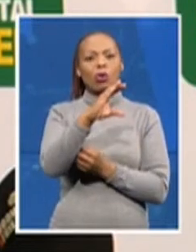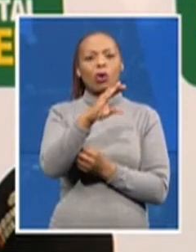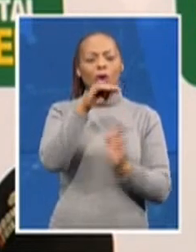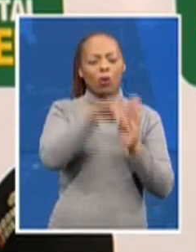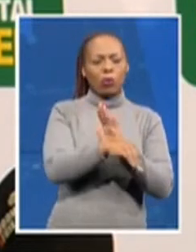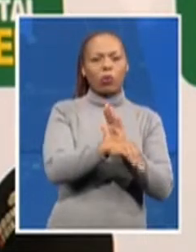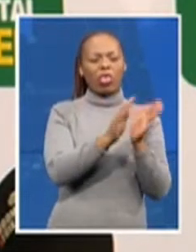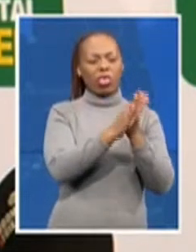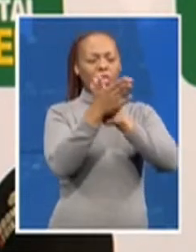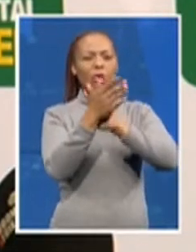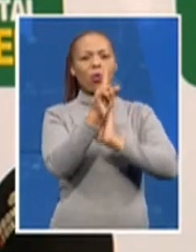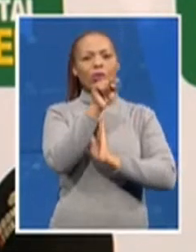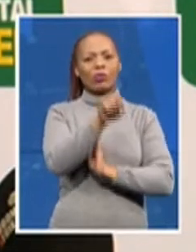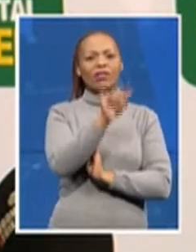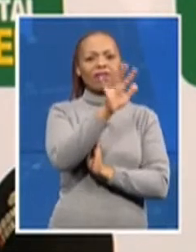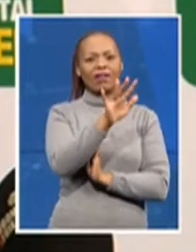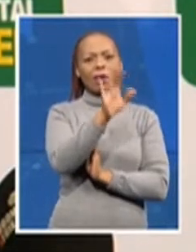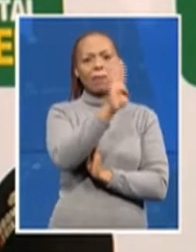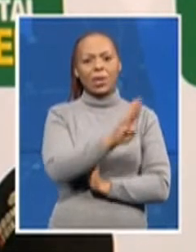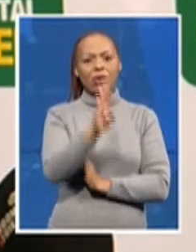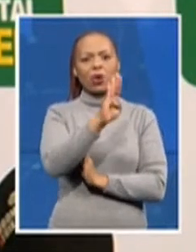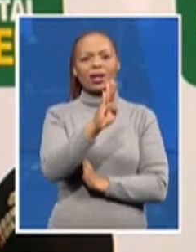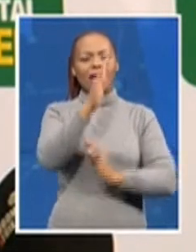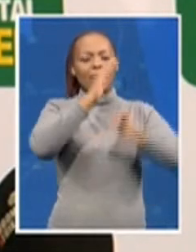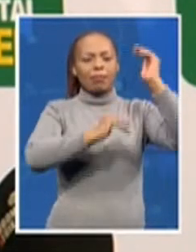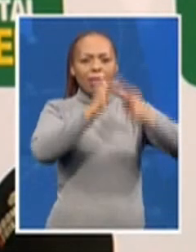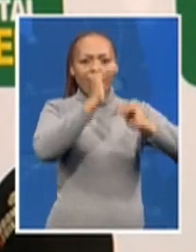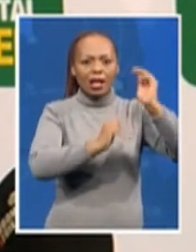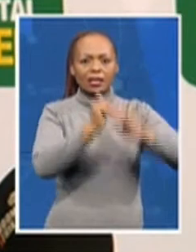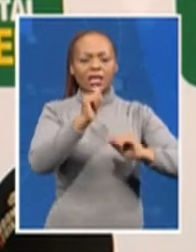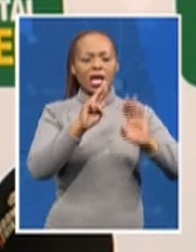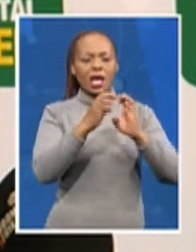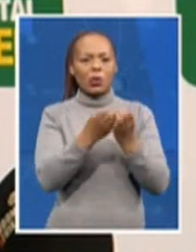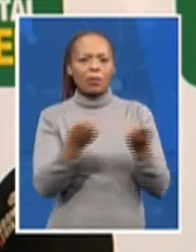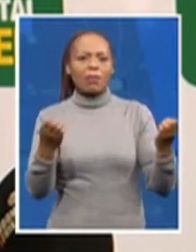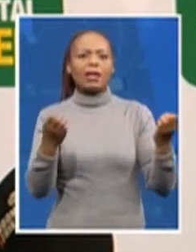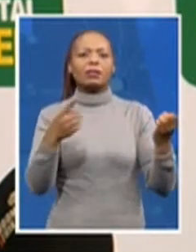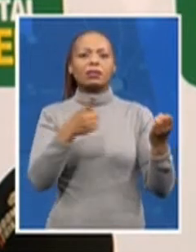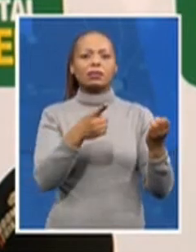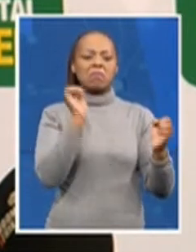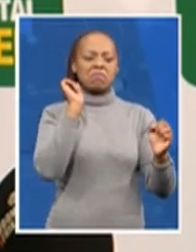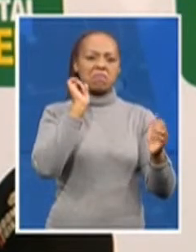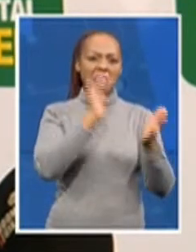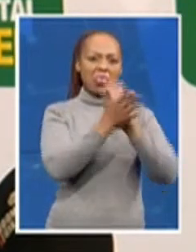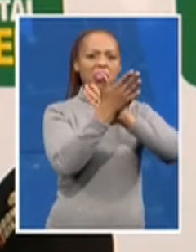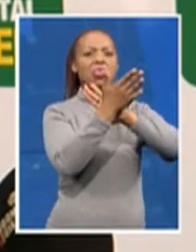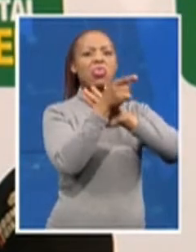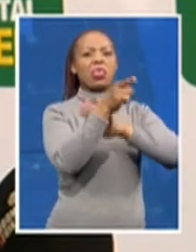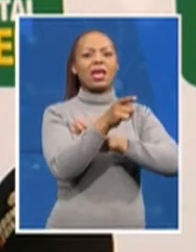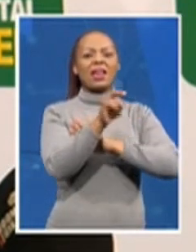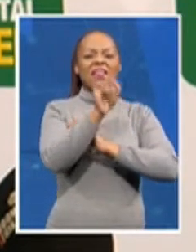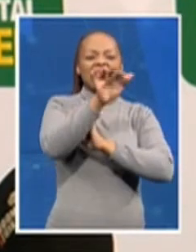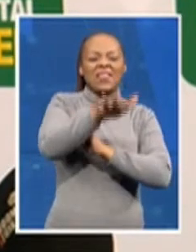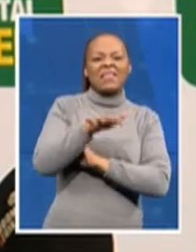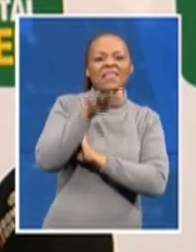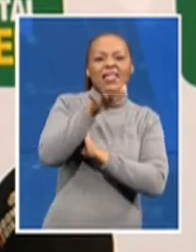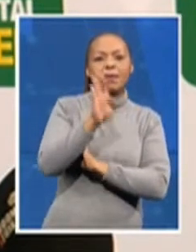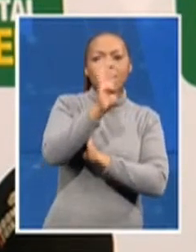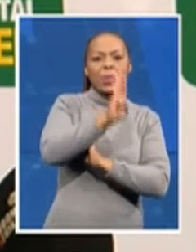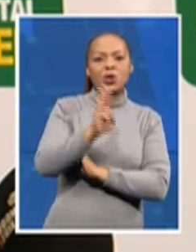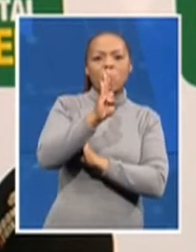equipment, which is estimated at 15 billion. Over 50,000